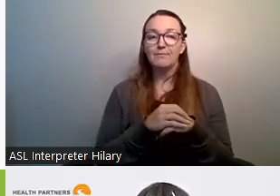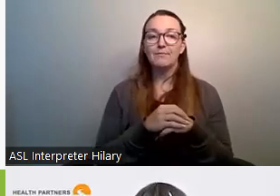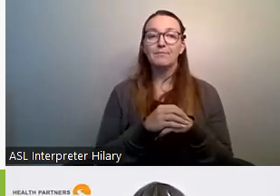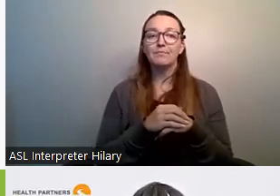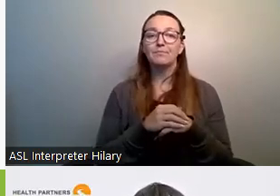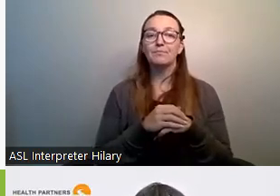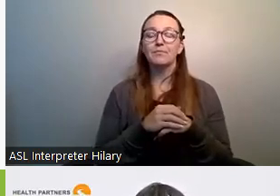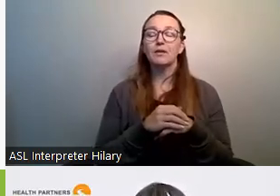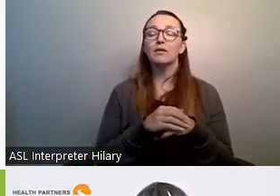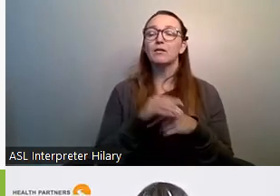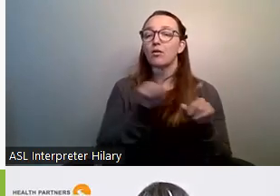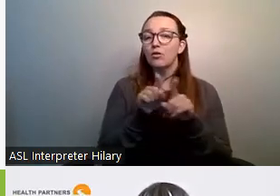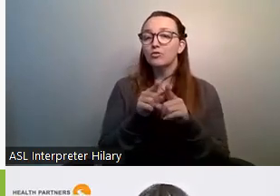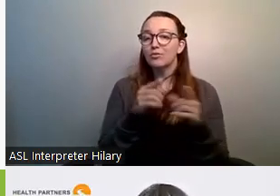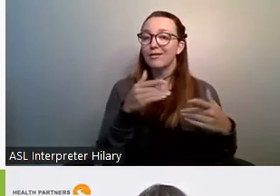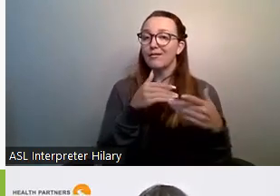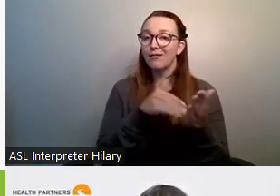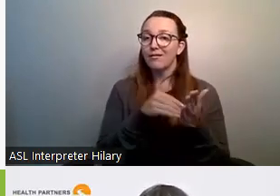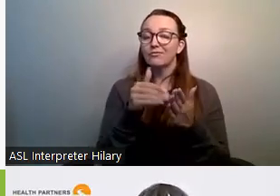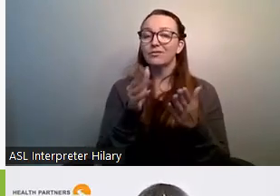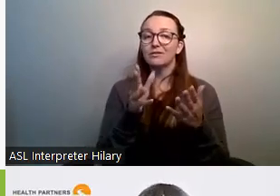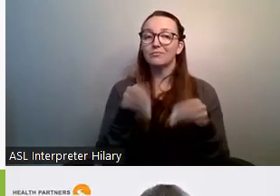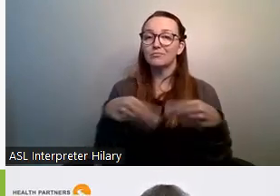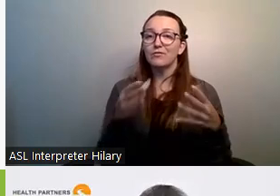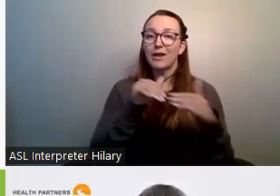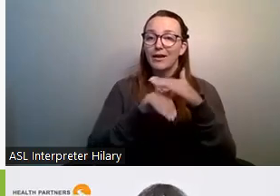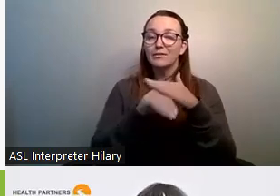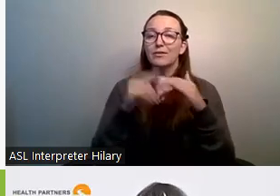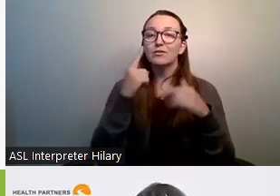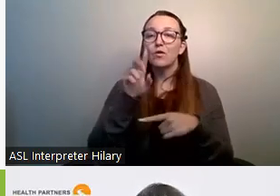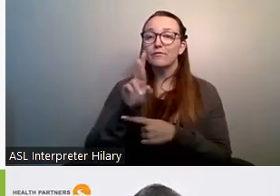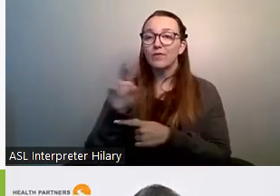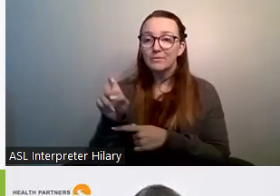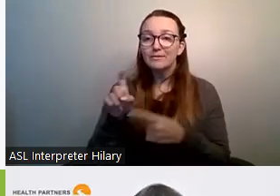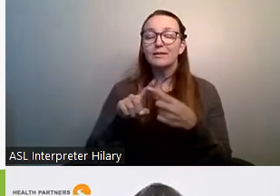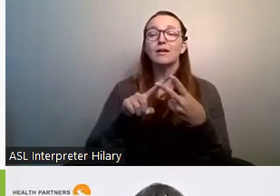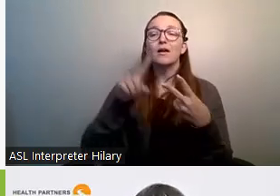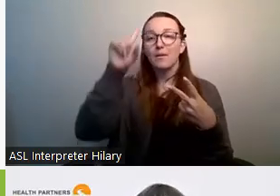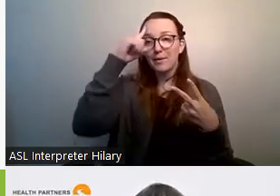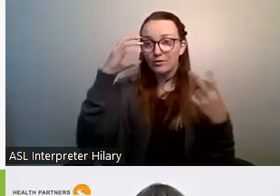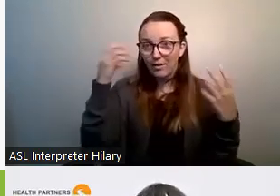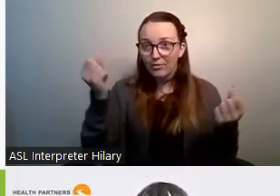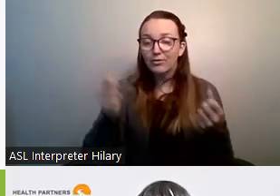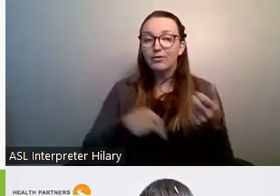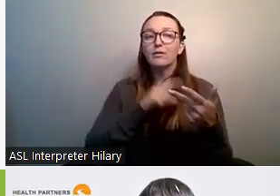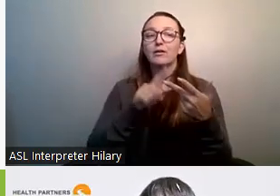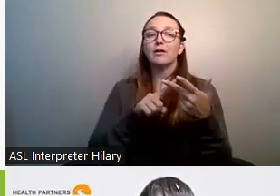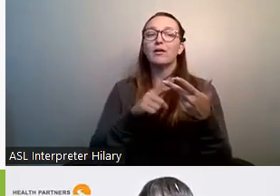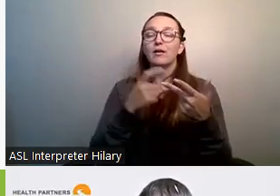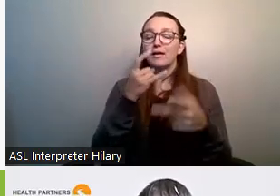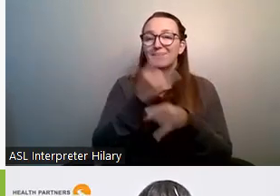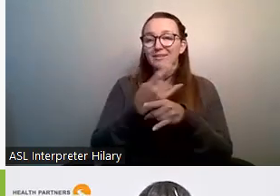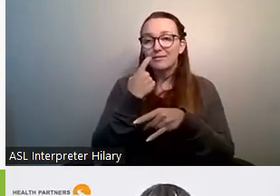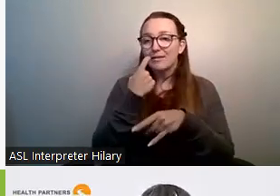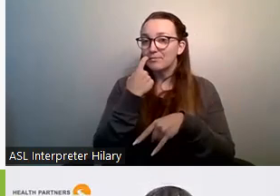also often integrate access to pharmacy, mental health, substance use, and oral health services